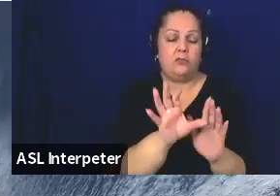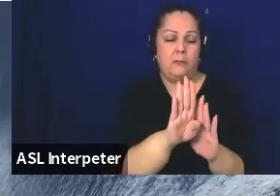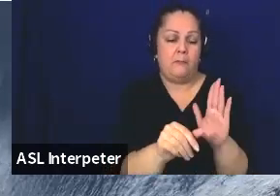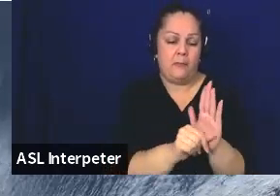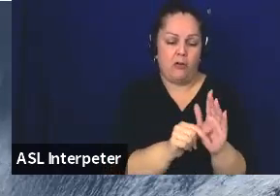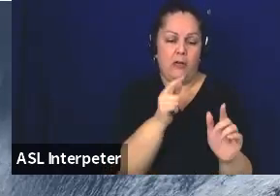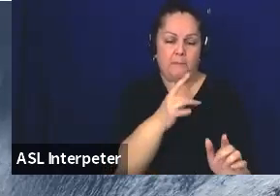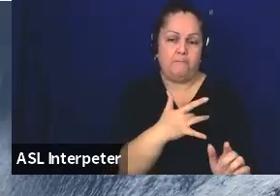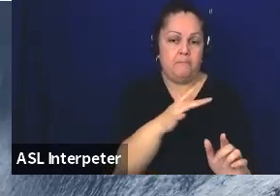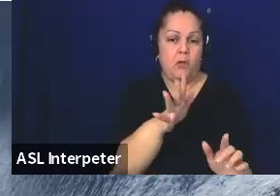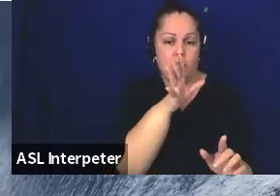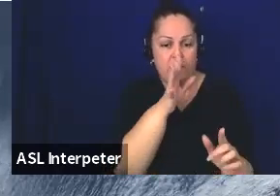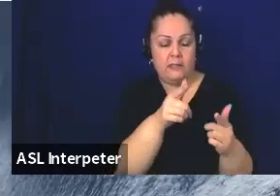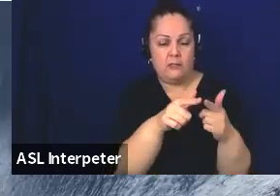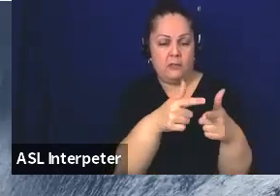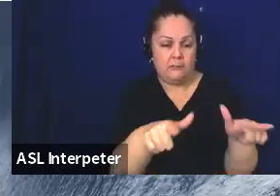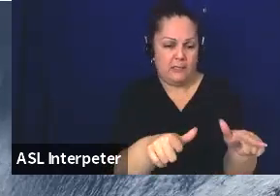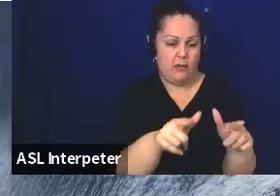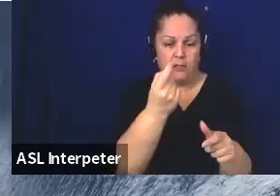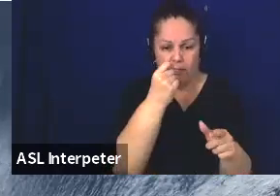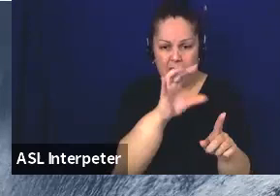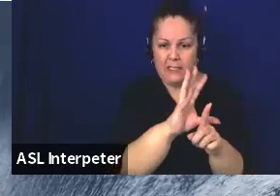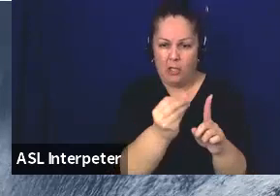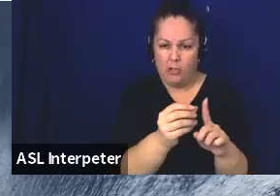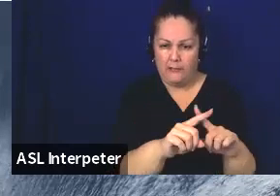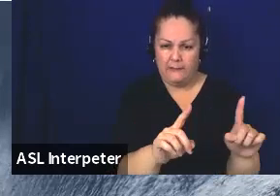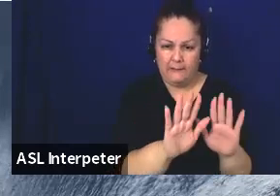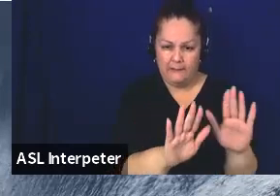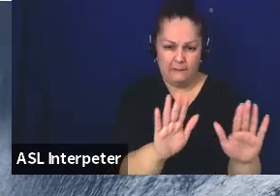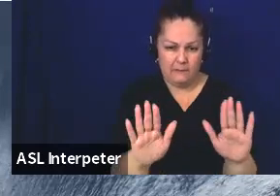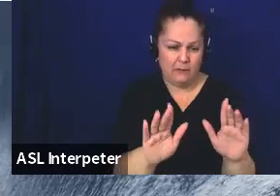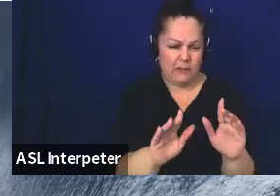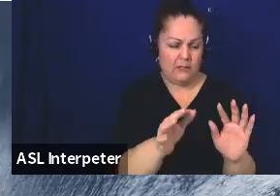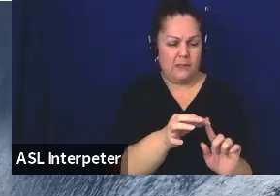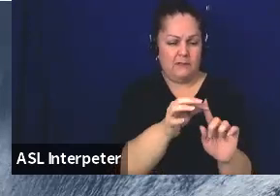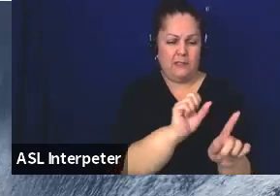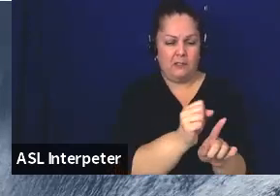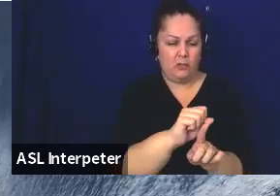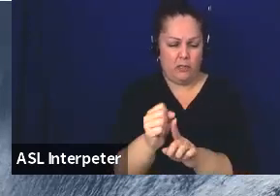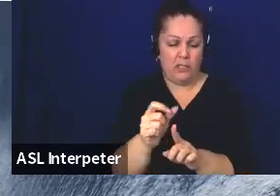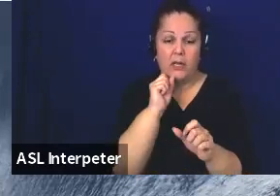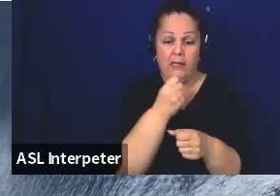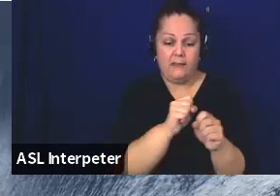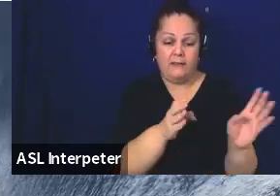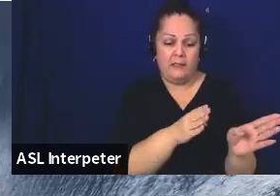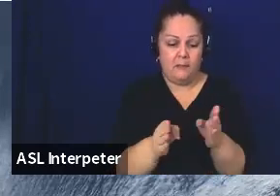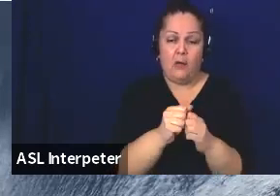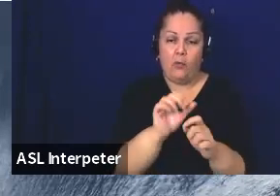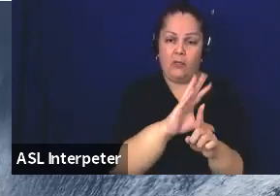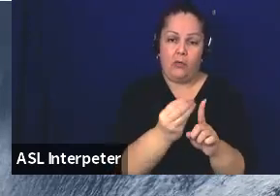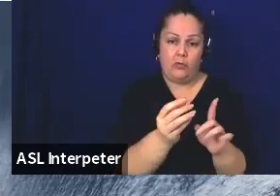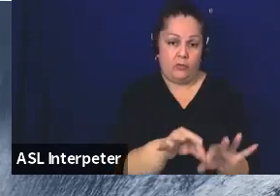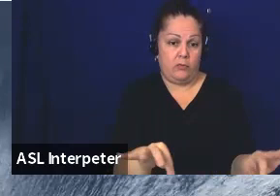individual in their language, understand any cultural nuances to their unique situation, and can safety plan with cultural